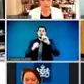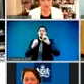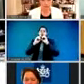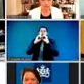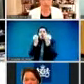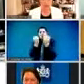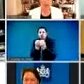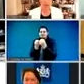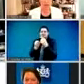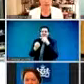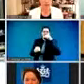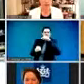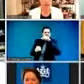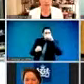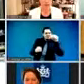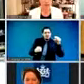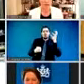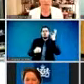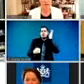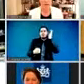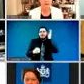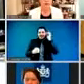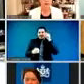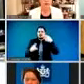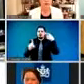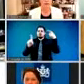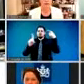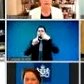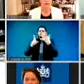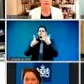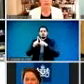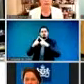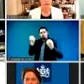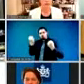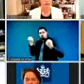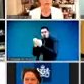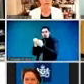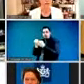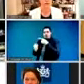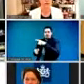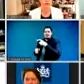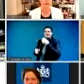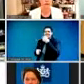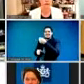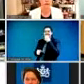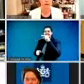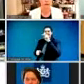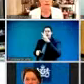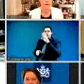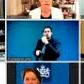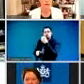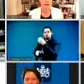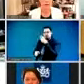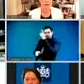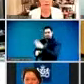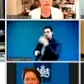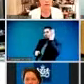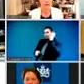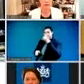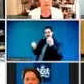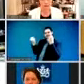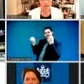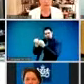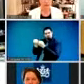specific, but we really need to create a world where it would never occur to someone to attack any journalist, especially a female journalist.